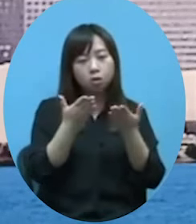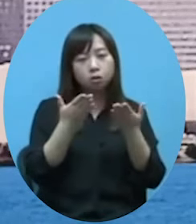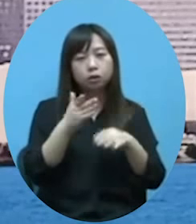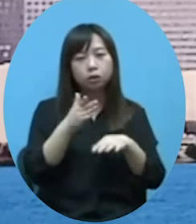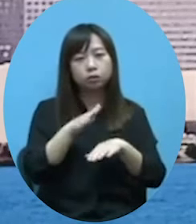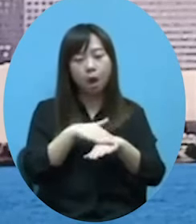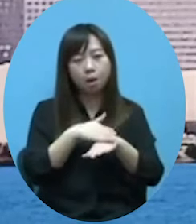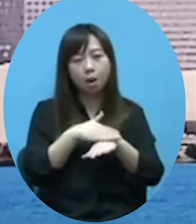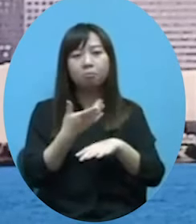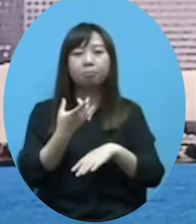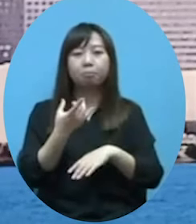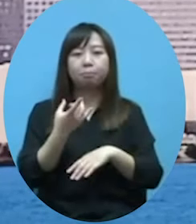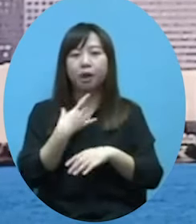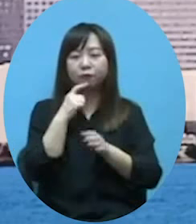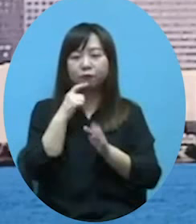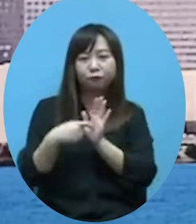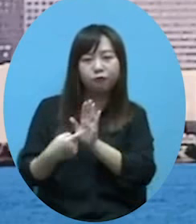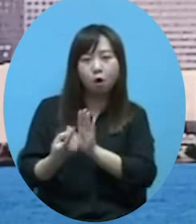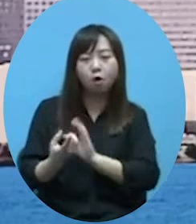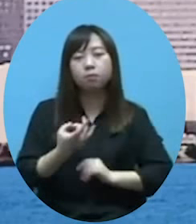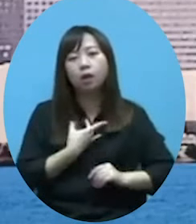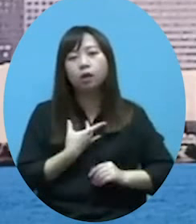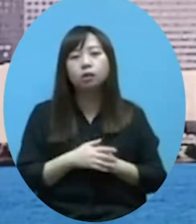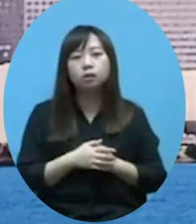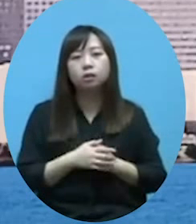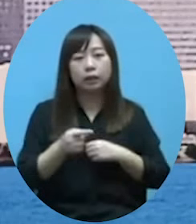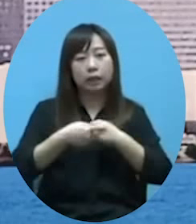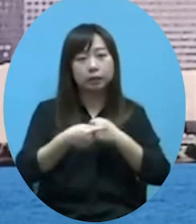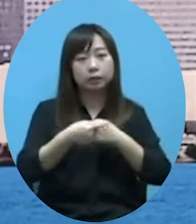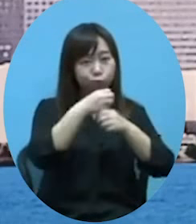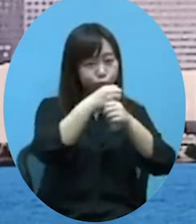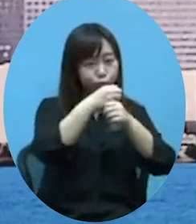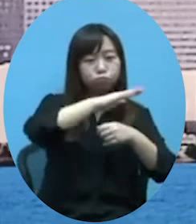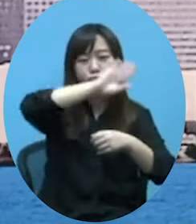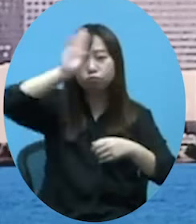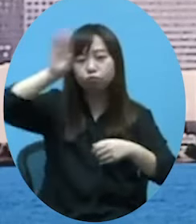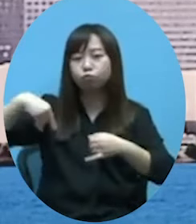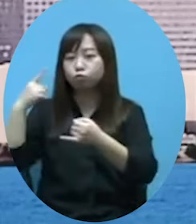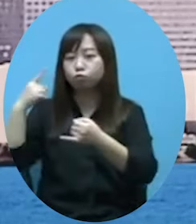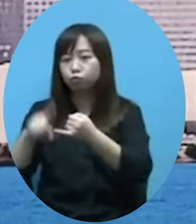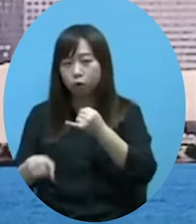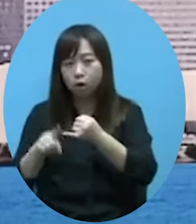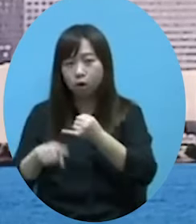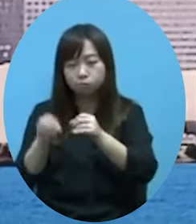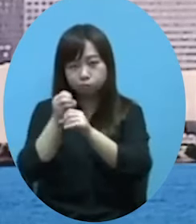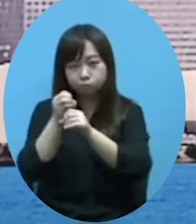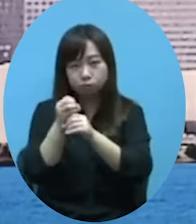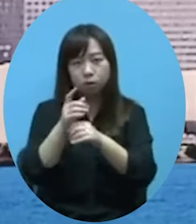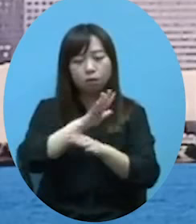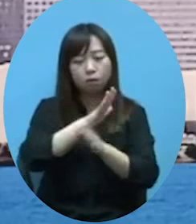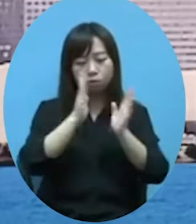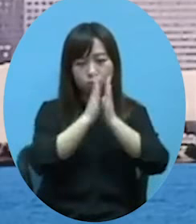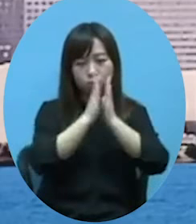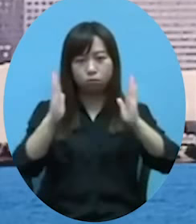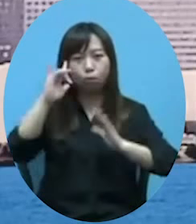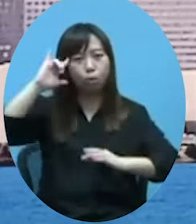the first sample to the our last sample testedit's already six daysthe dogs